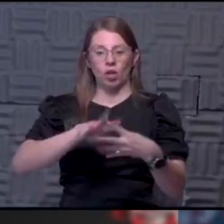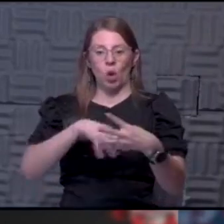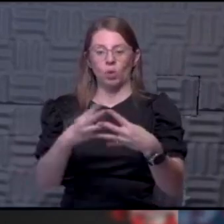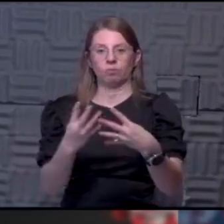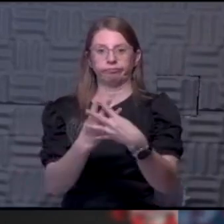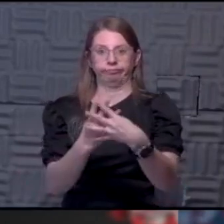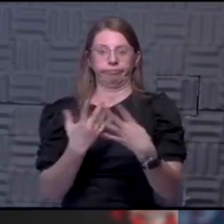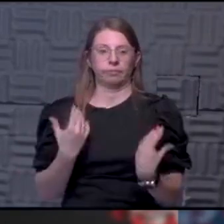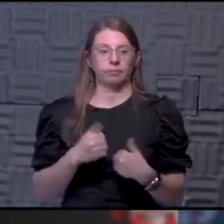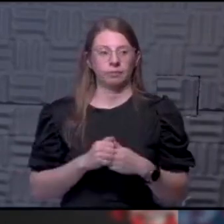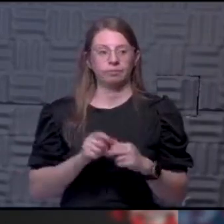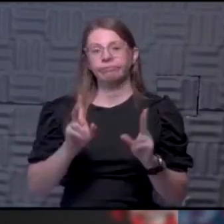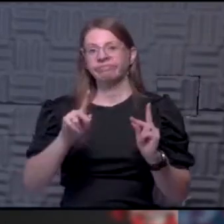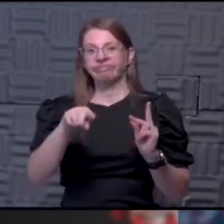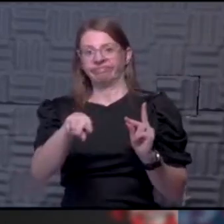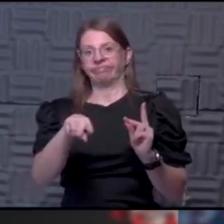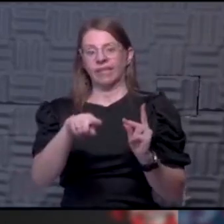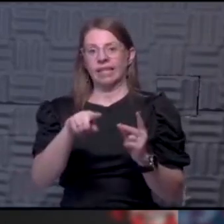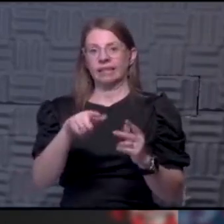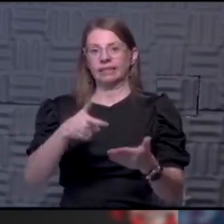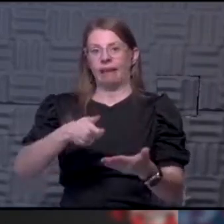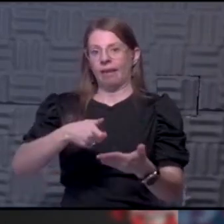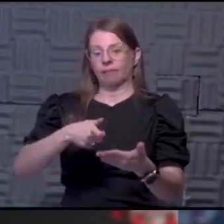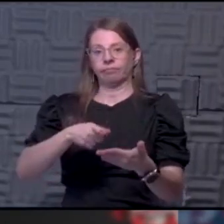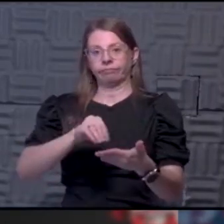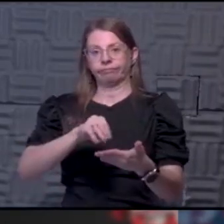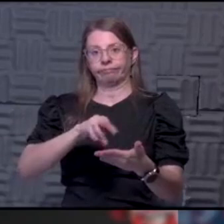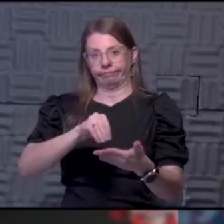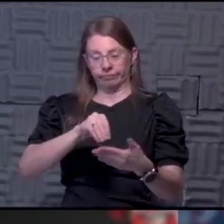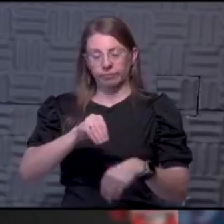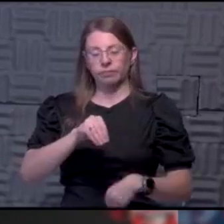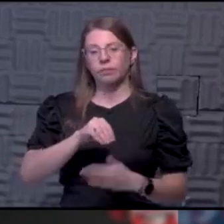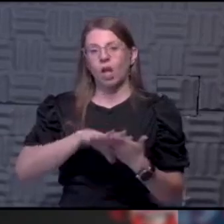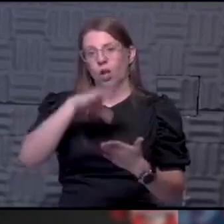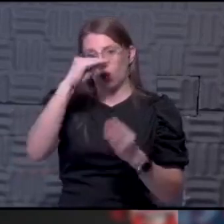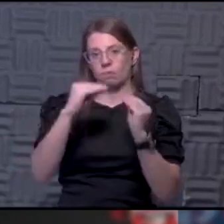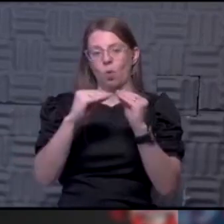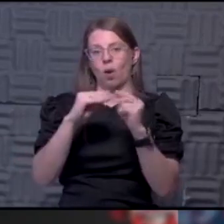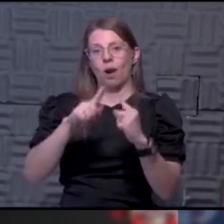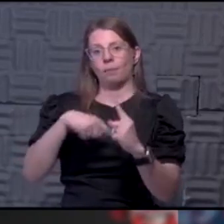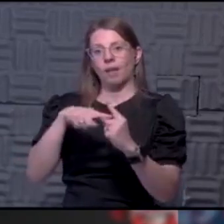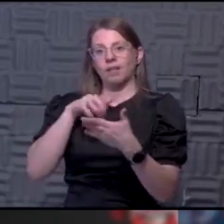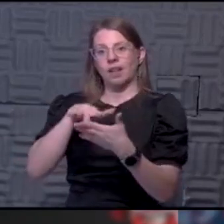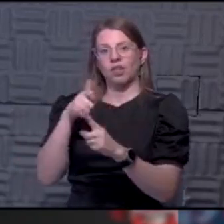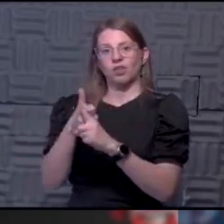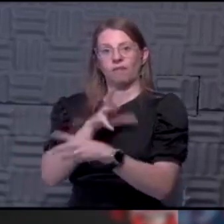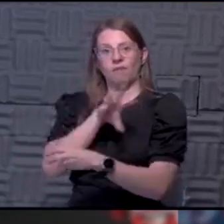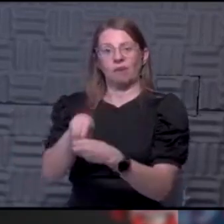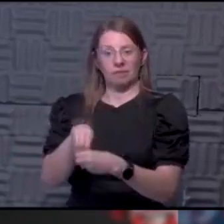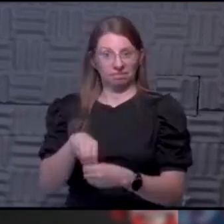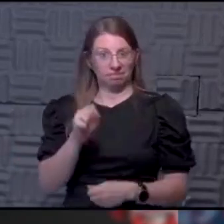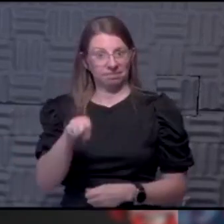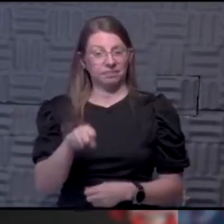Okay, got it. So people can scan that and go learn more about a study that you've been doing. Is that right? Yeah, absolutely. Talk to us a little bit about that